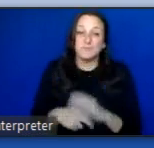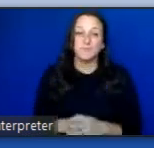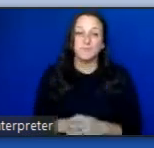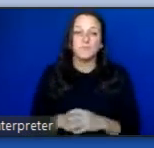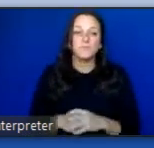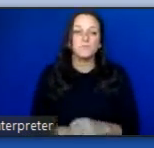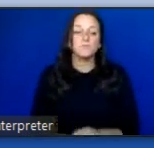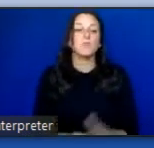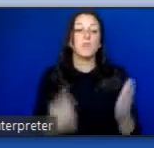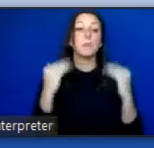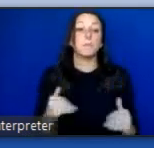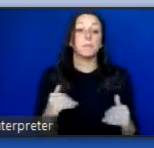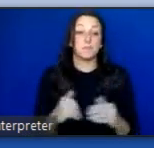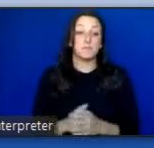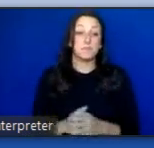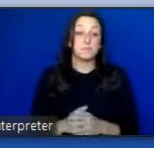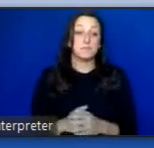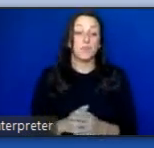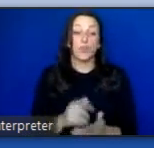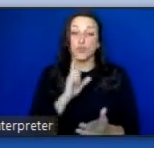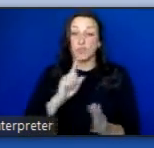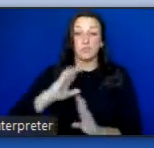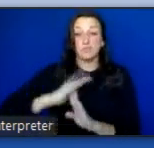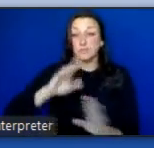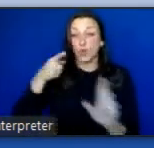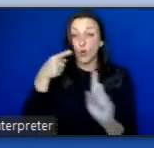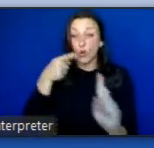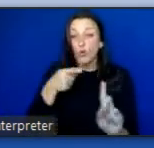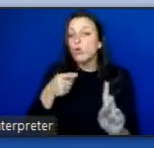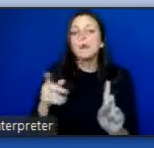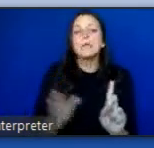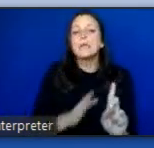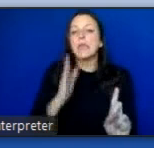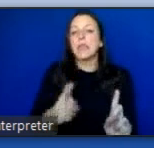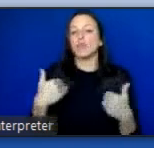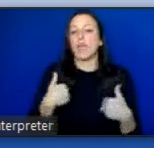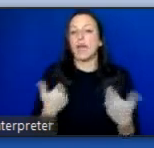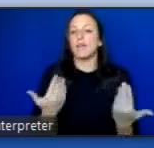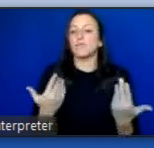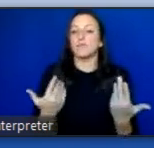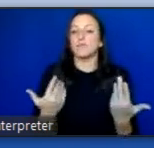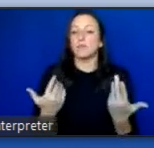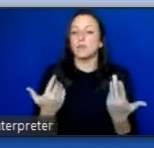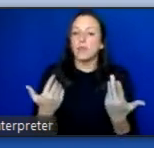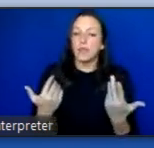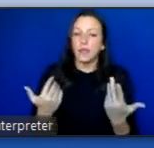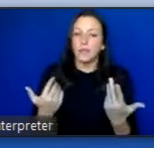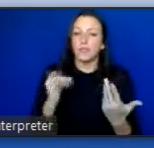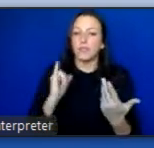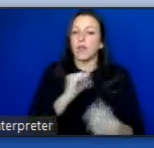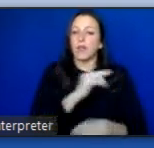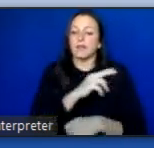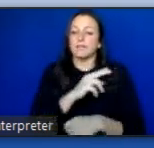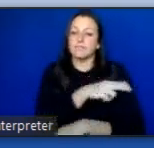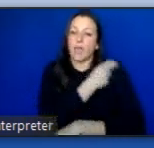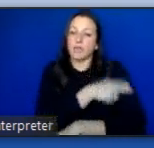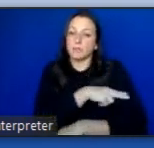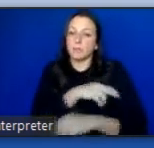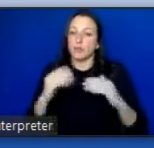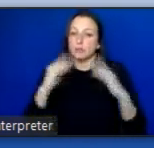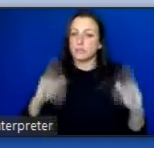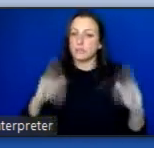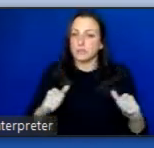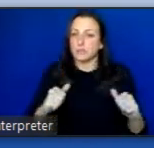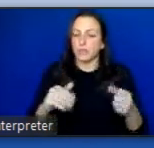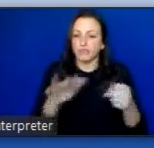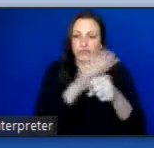And really our main goal was to never have a breach of the healthcare system, that everybody who needed an ICU